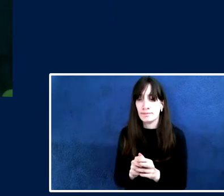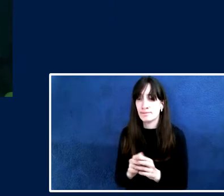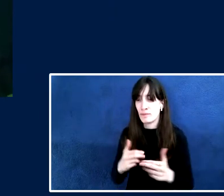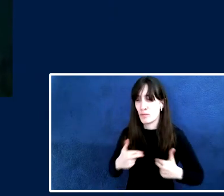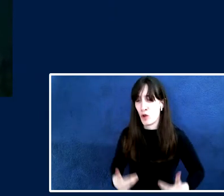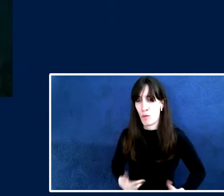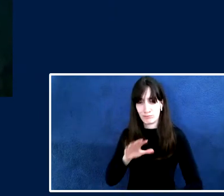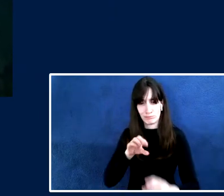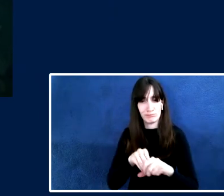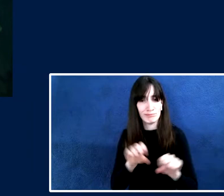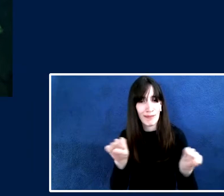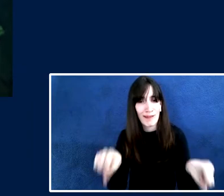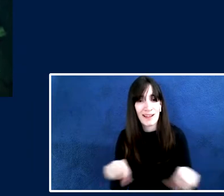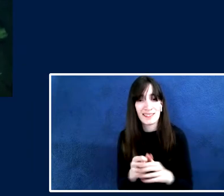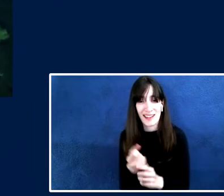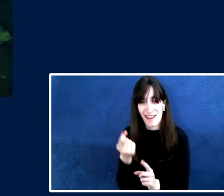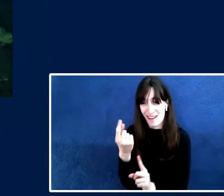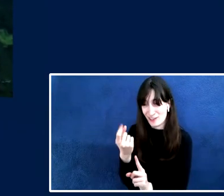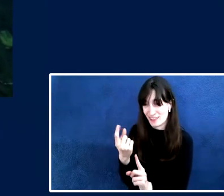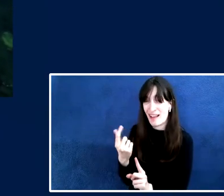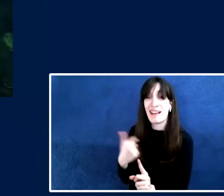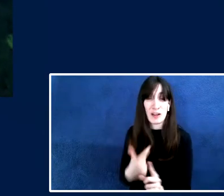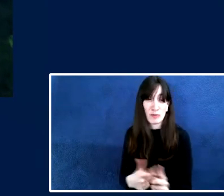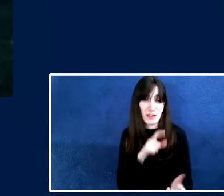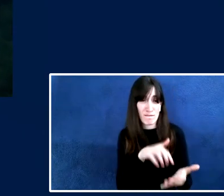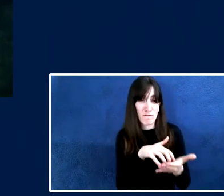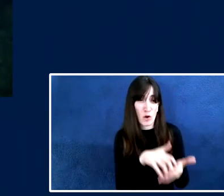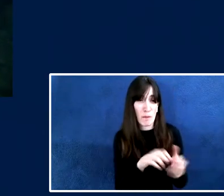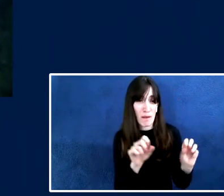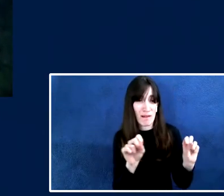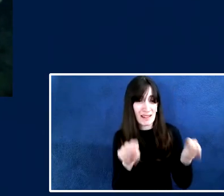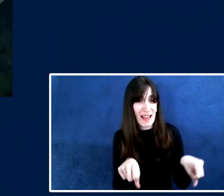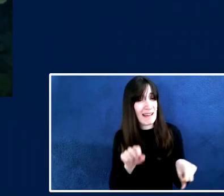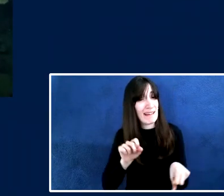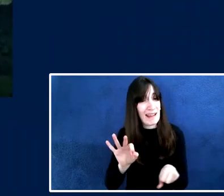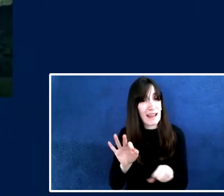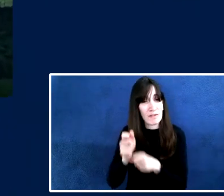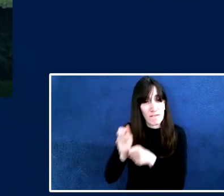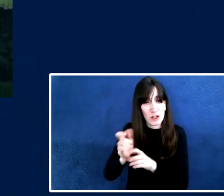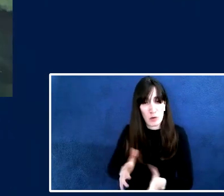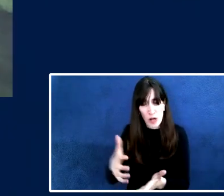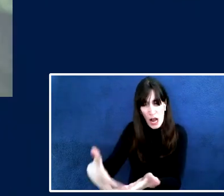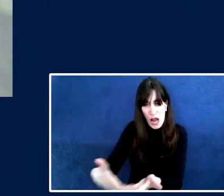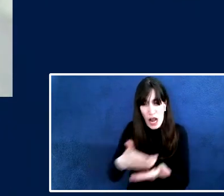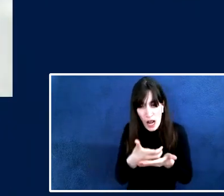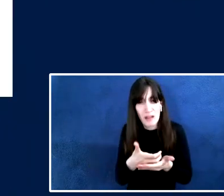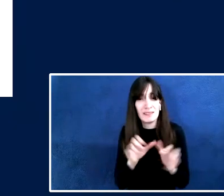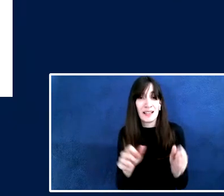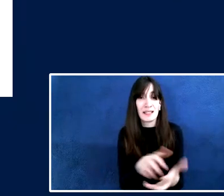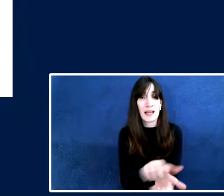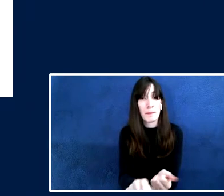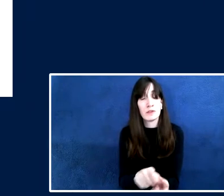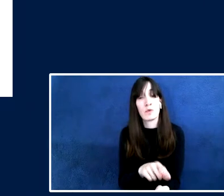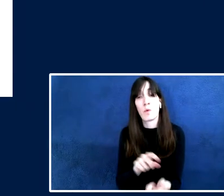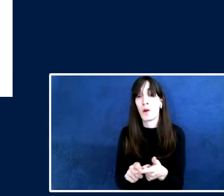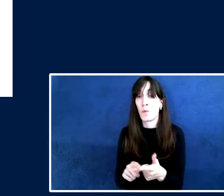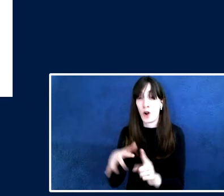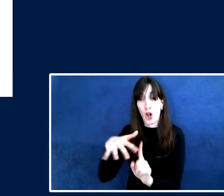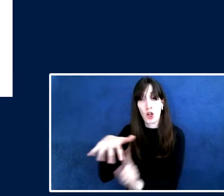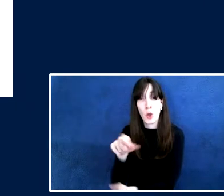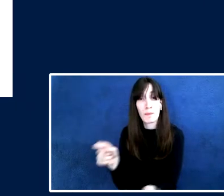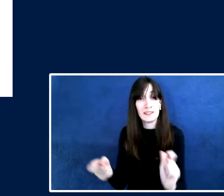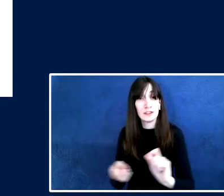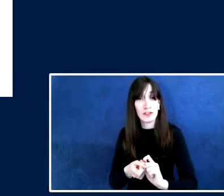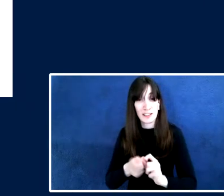to trawling. They may also be highly vulnerable to climate change in the ocean, which includes global warming ocean